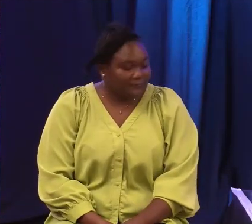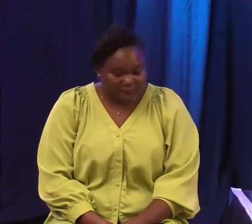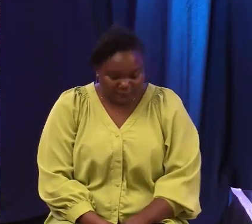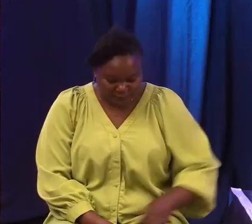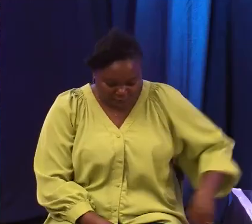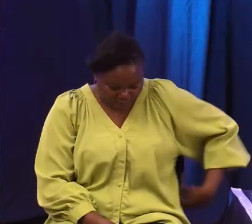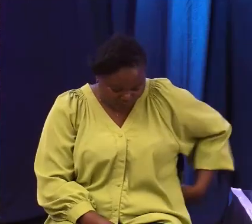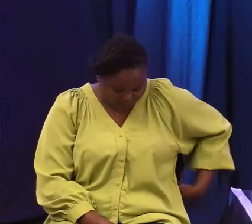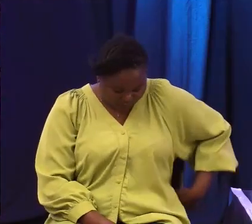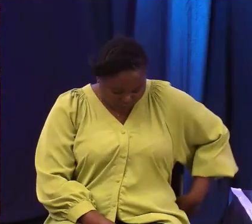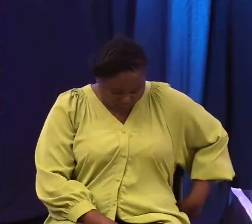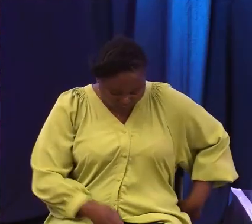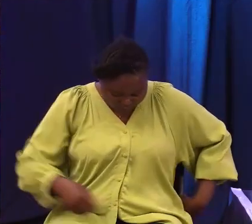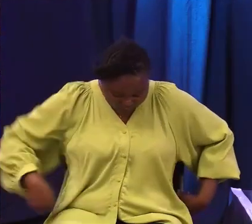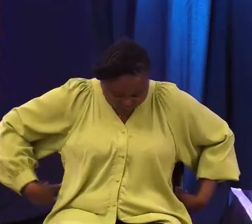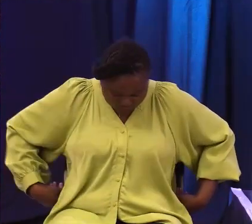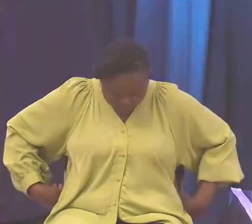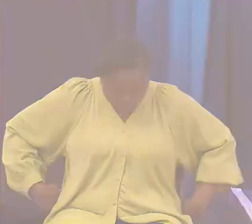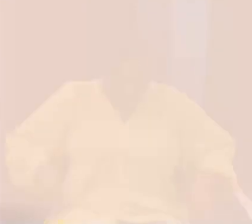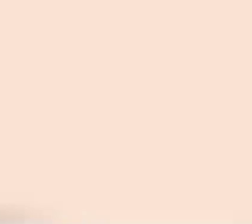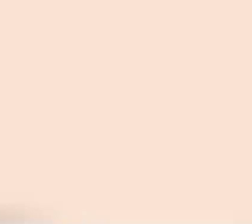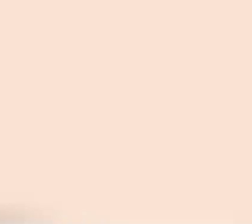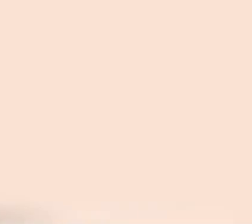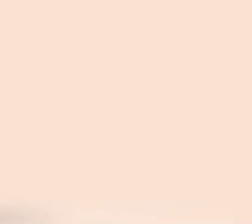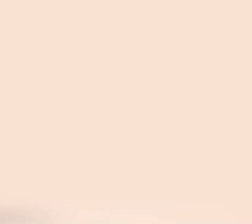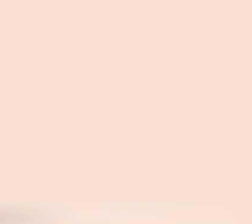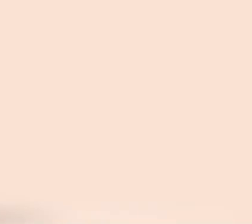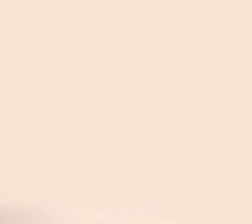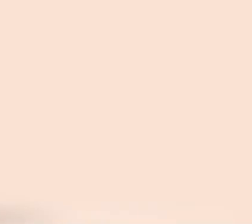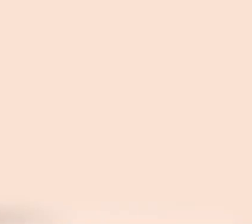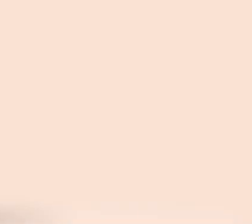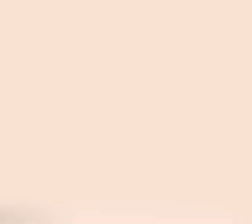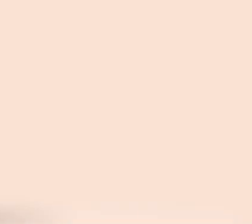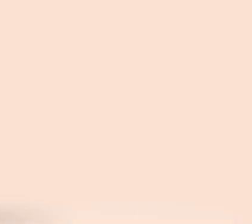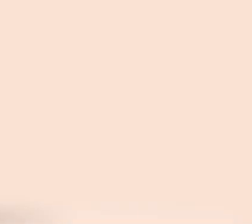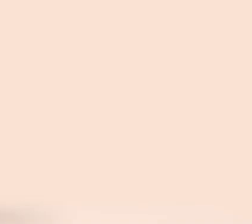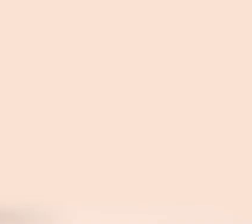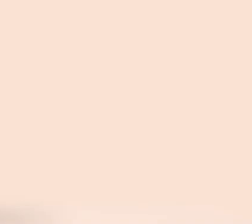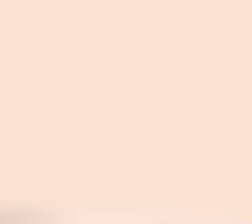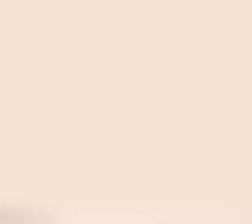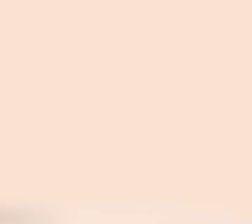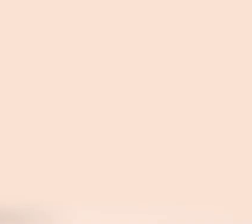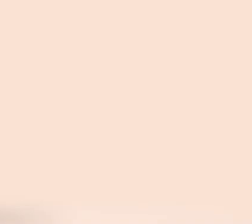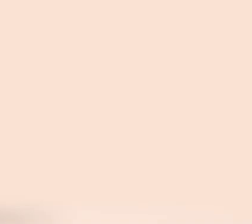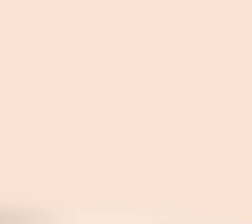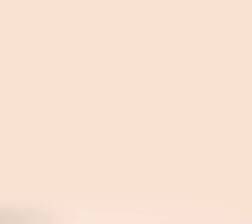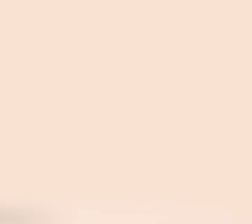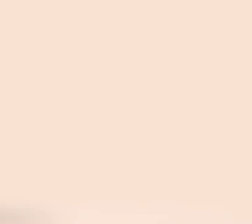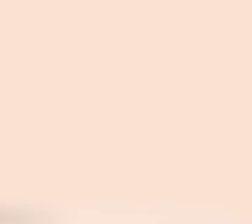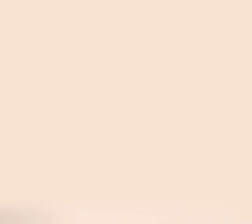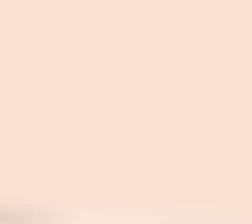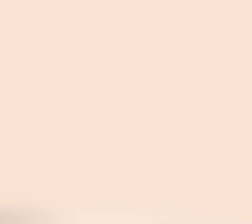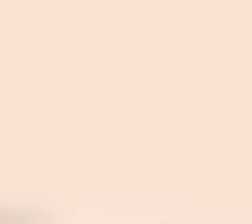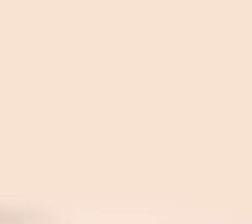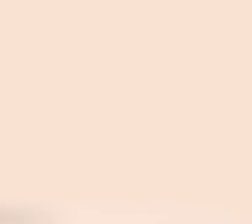May we please have another Hand of applause, please. Round of applause, please.